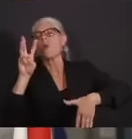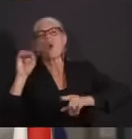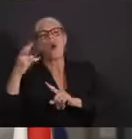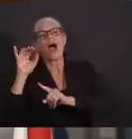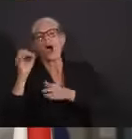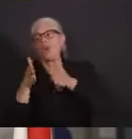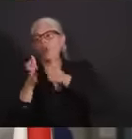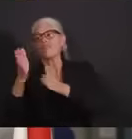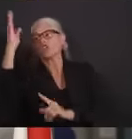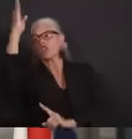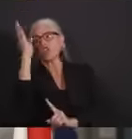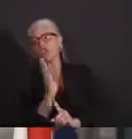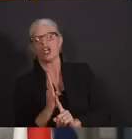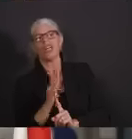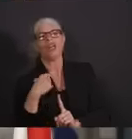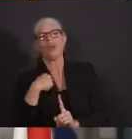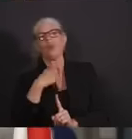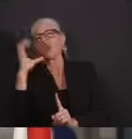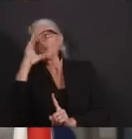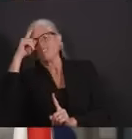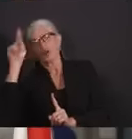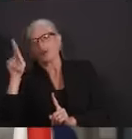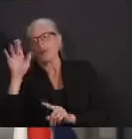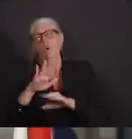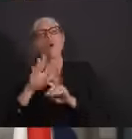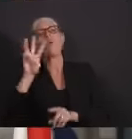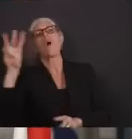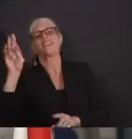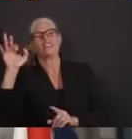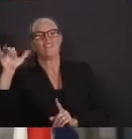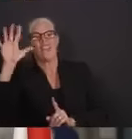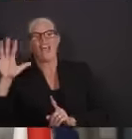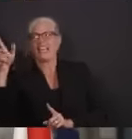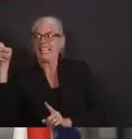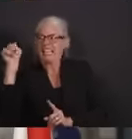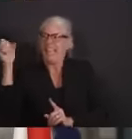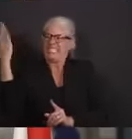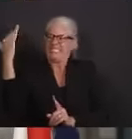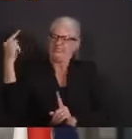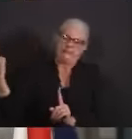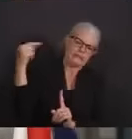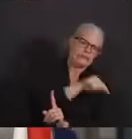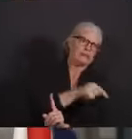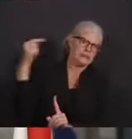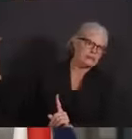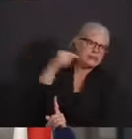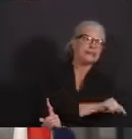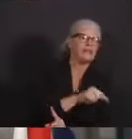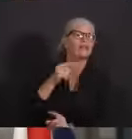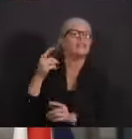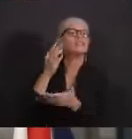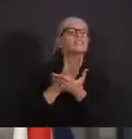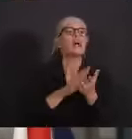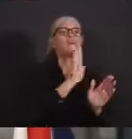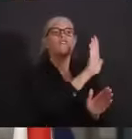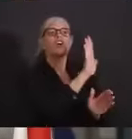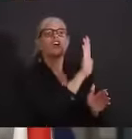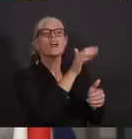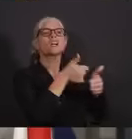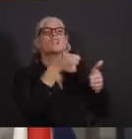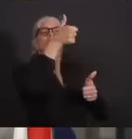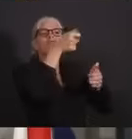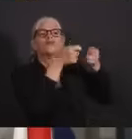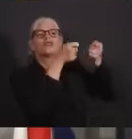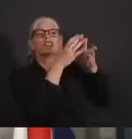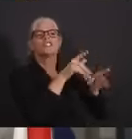some potential opportunities there, and she was going to get her some of her senior directors to come in, and